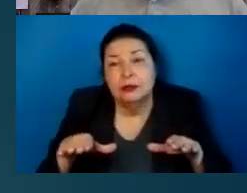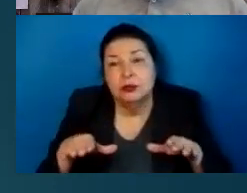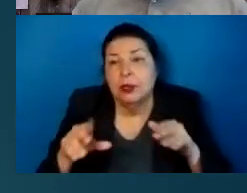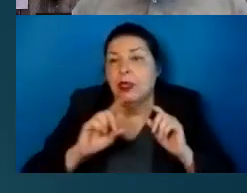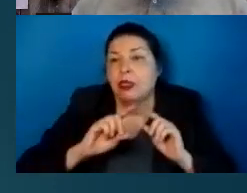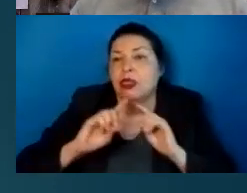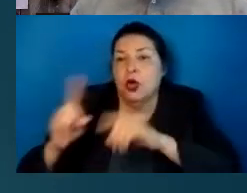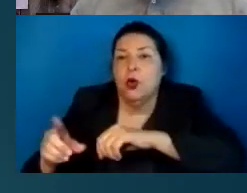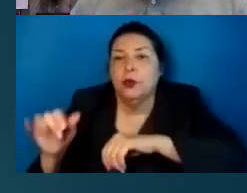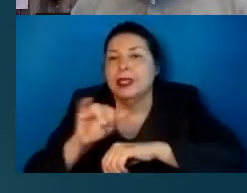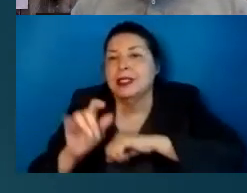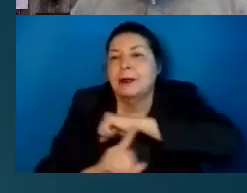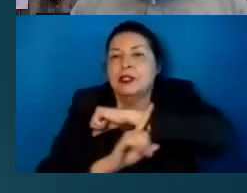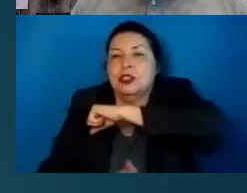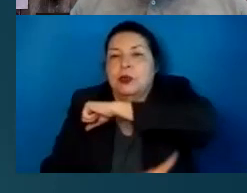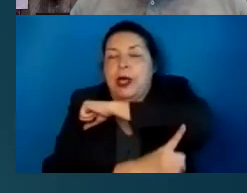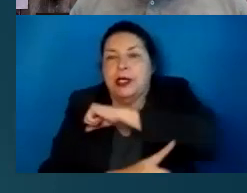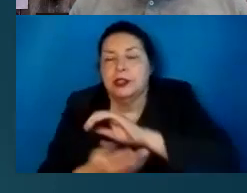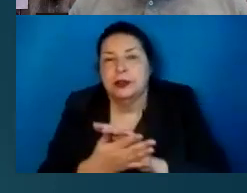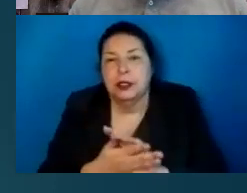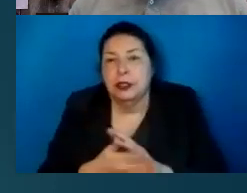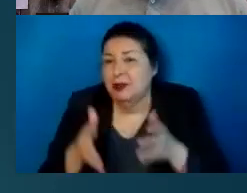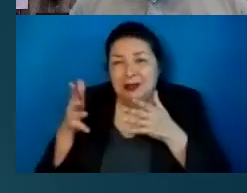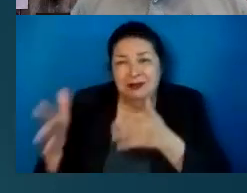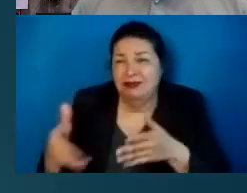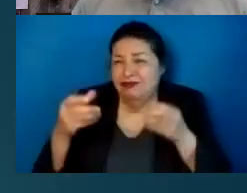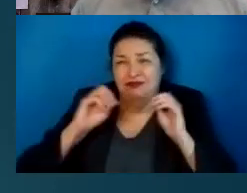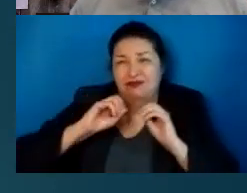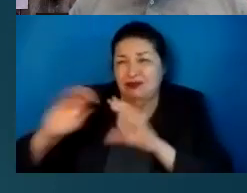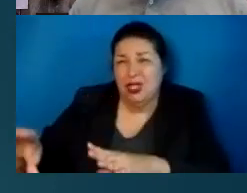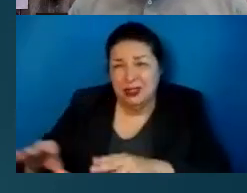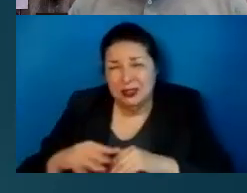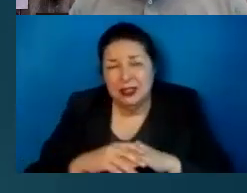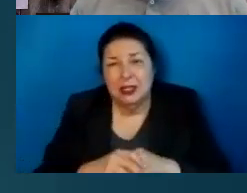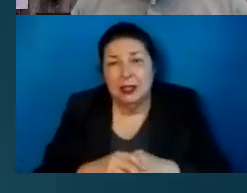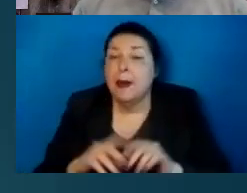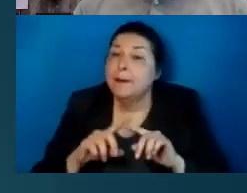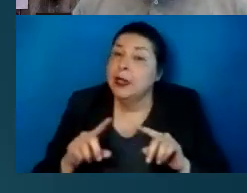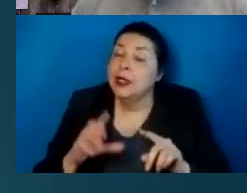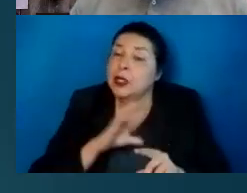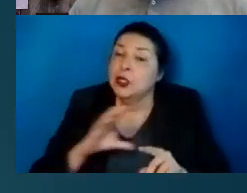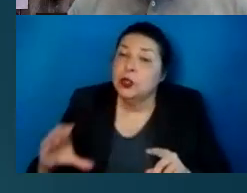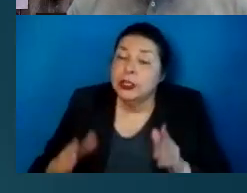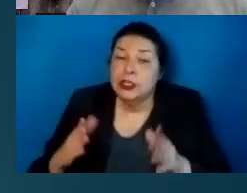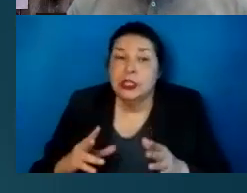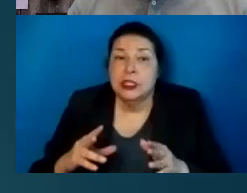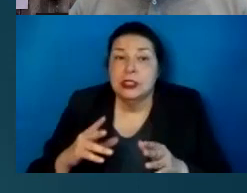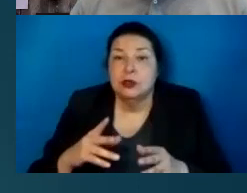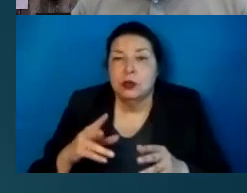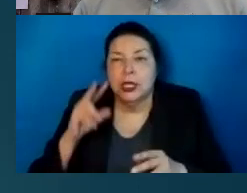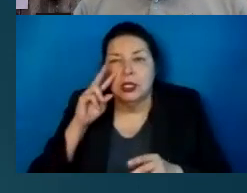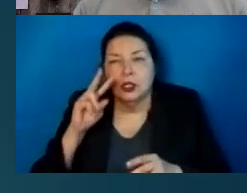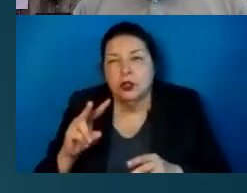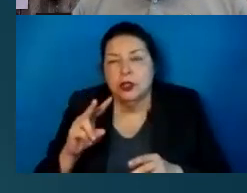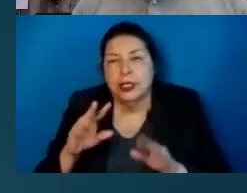Now, Christians look at children very differently. And in Matthew 19, we read the following.